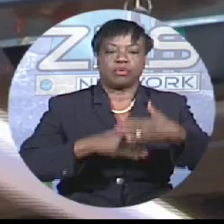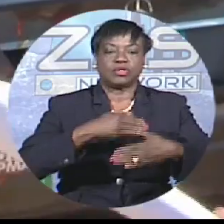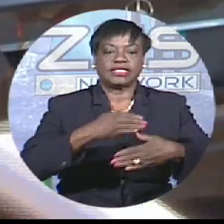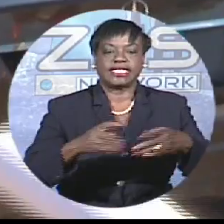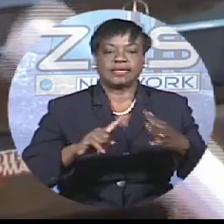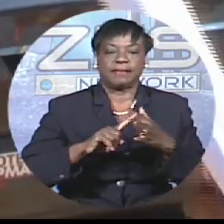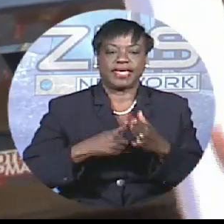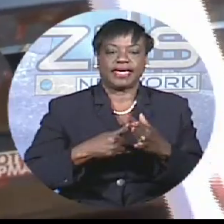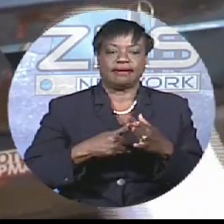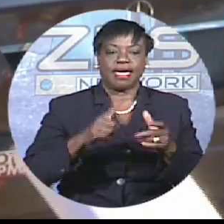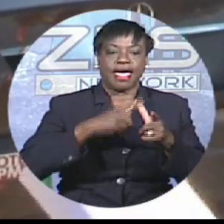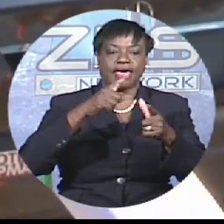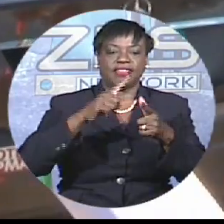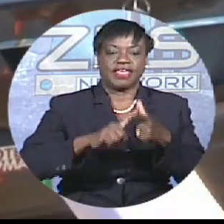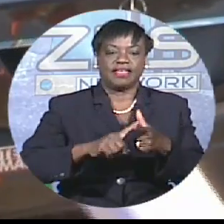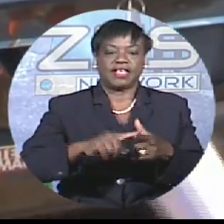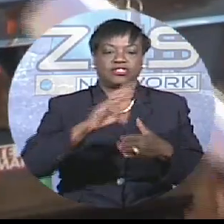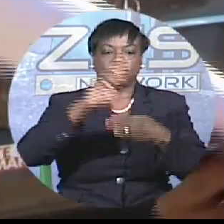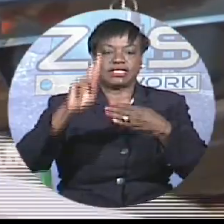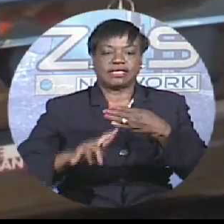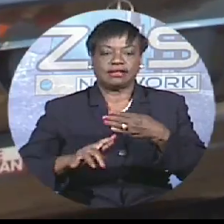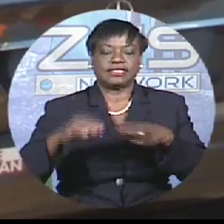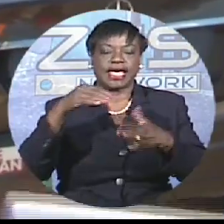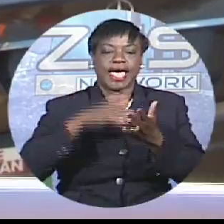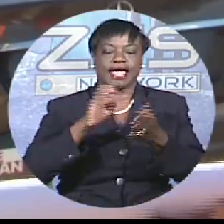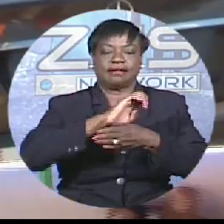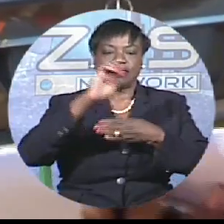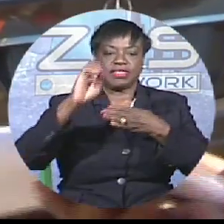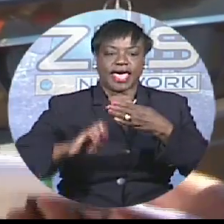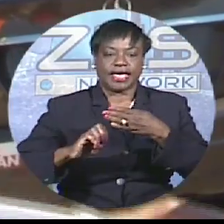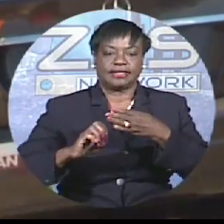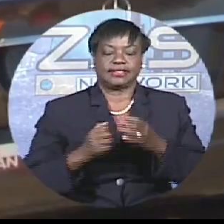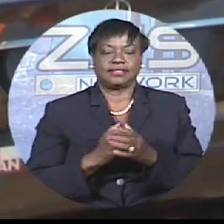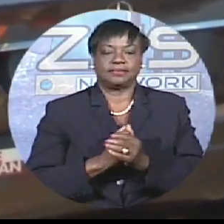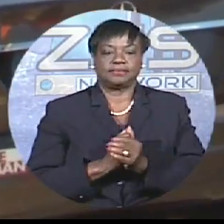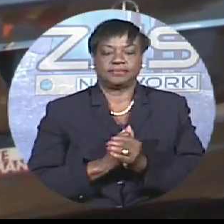begins and then there is a result at the end. Carla Palmer, ZNS Network News.